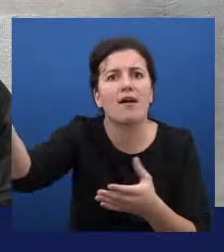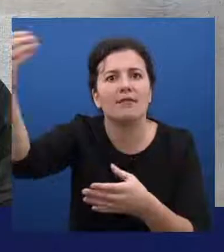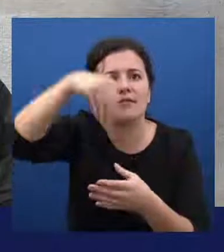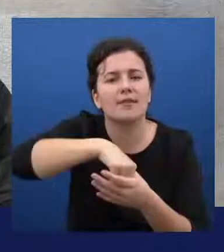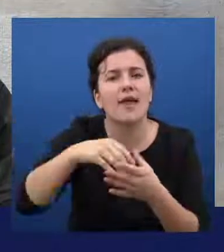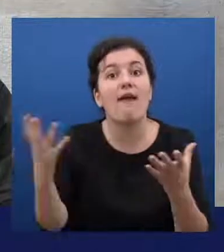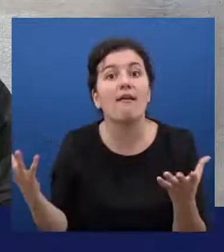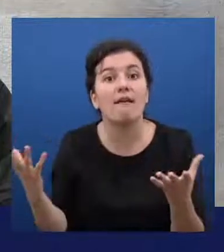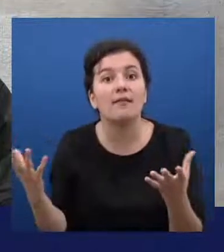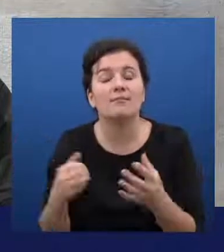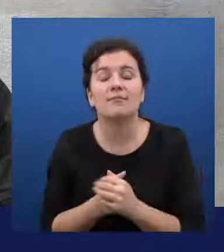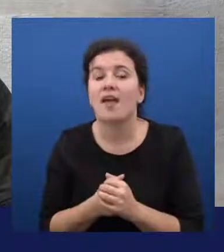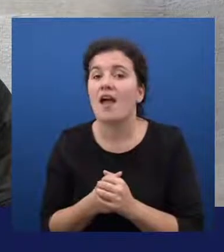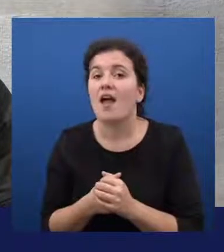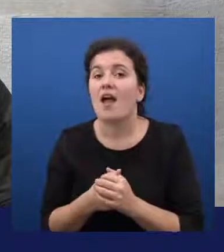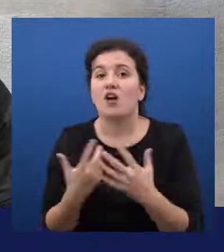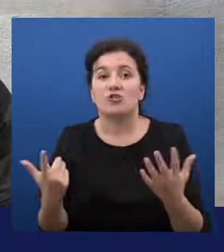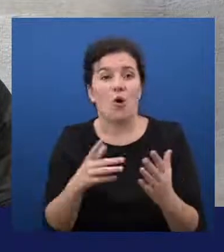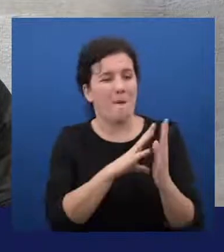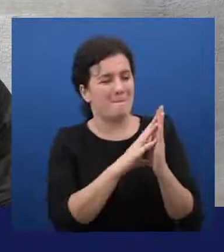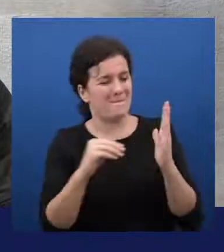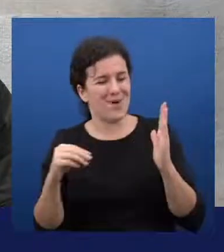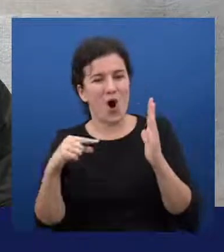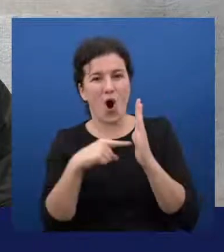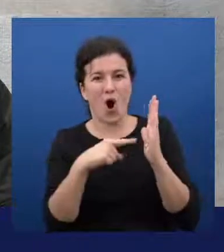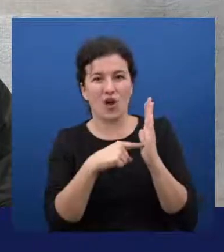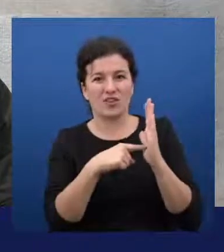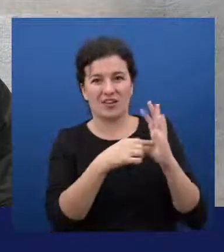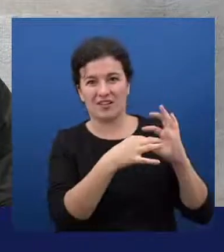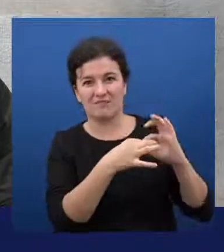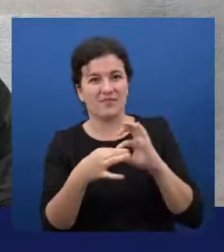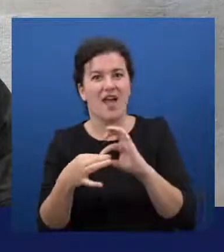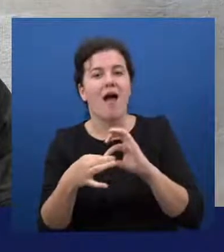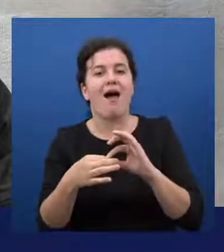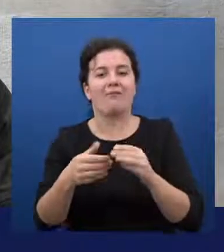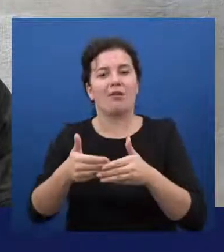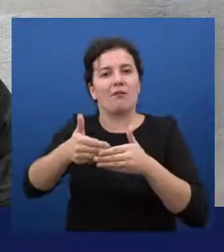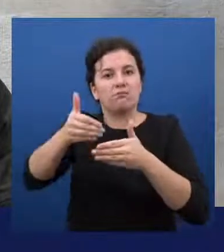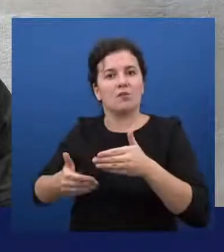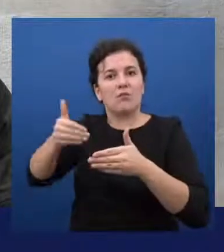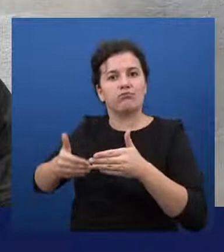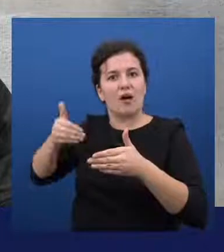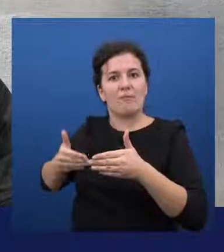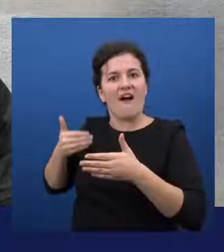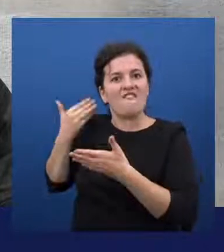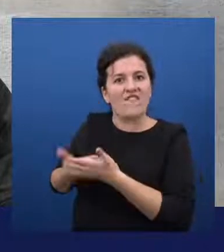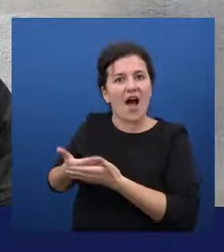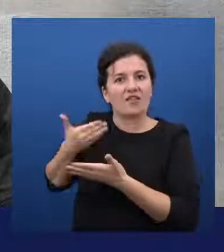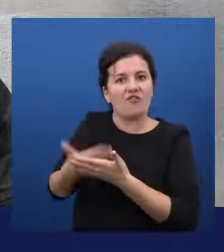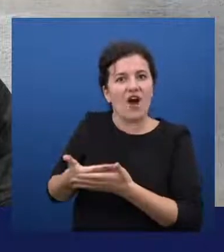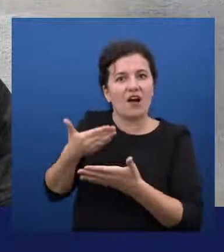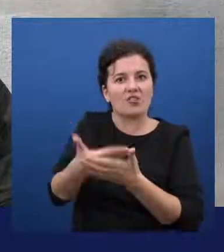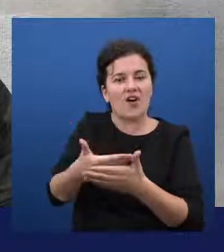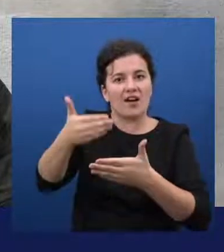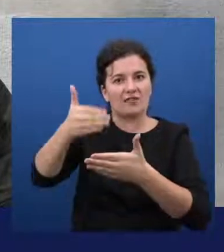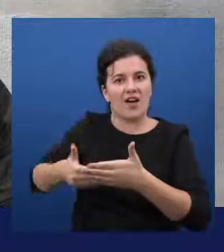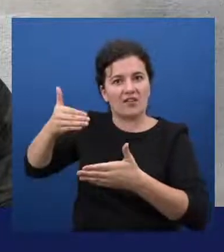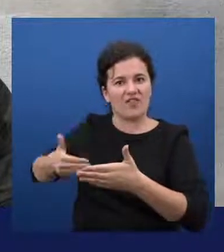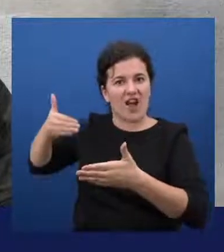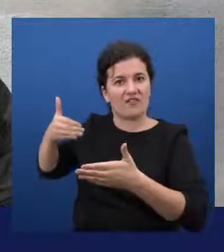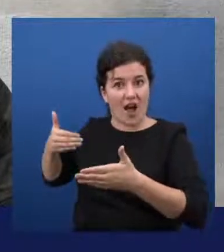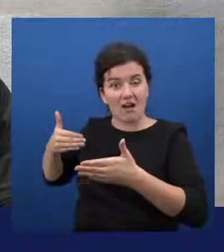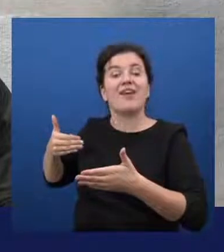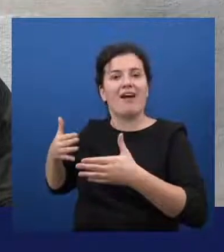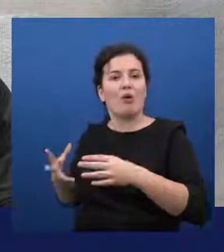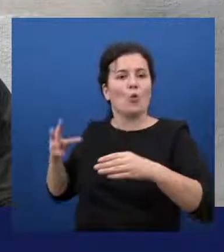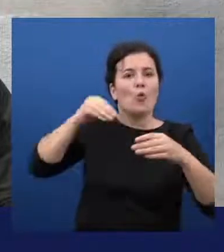you're training your model based on historic facts. So yeah, if you're looking for crime, you will find it, right? I mean, you find